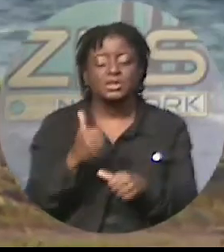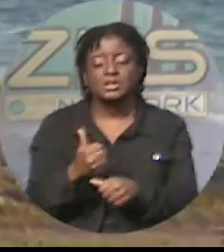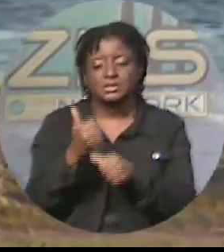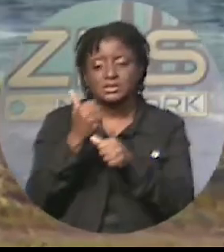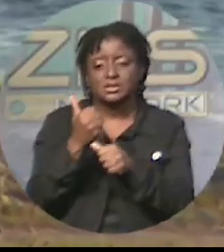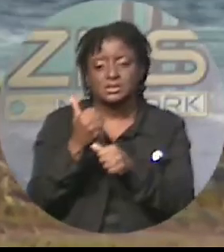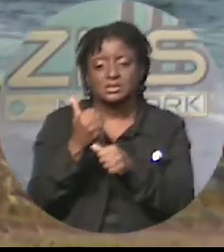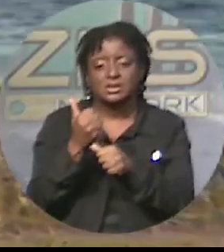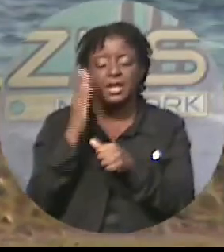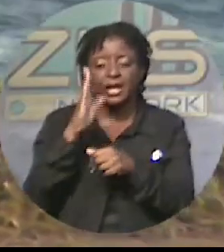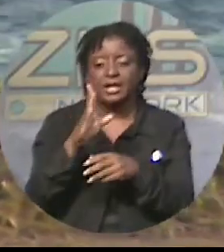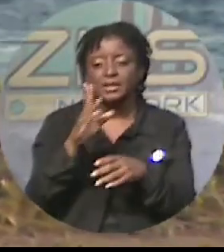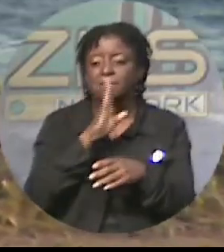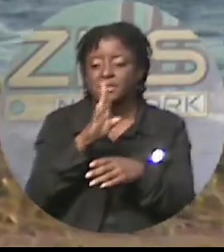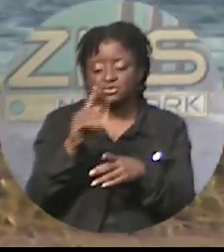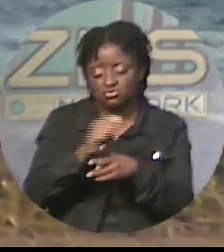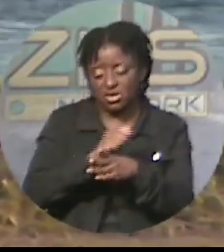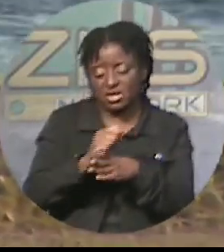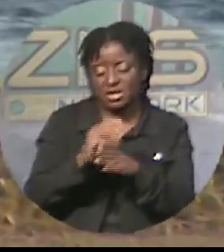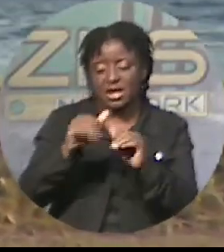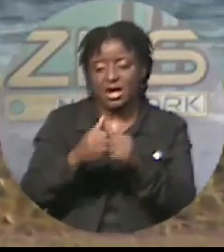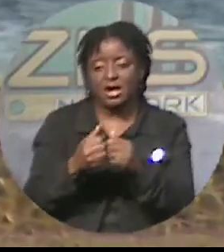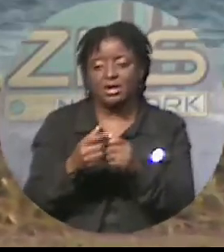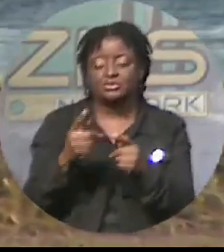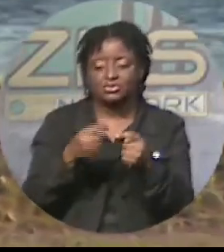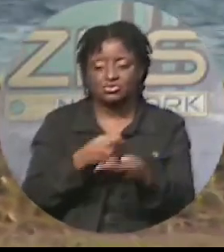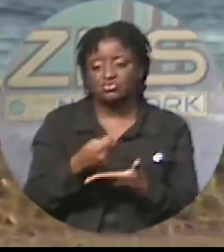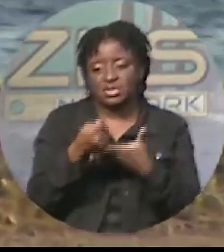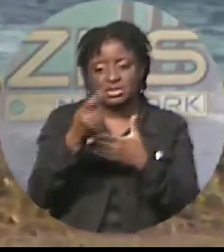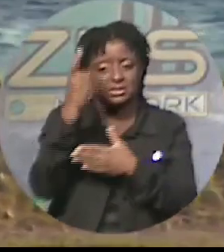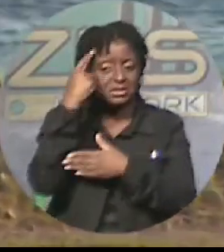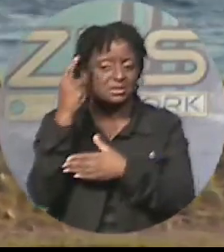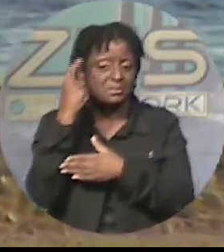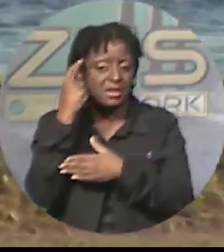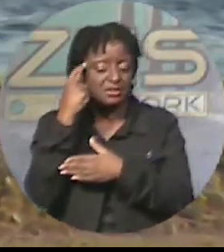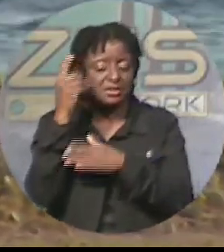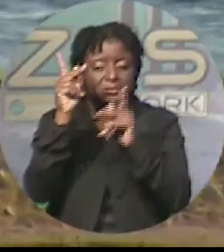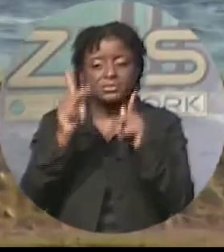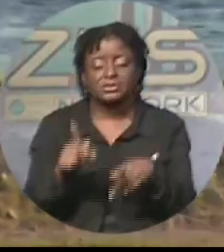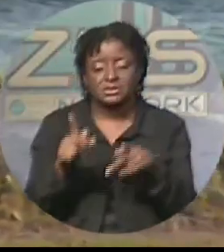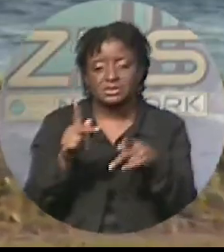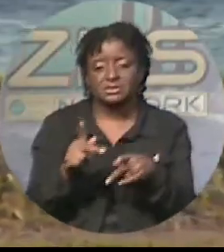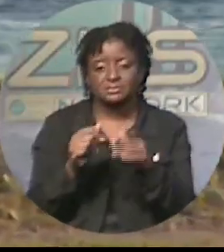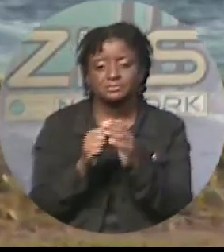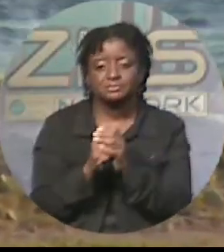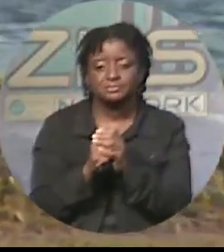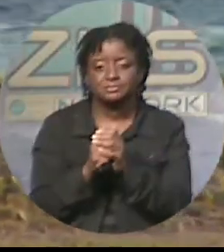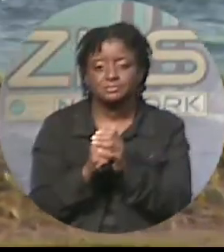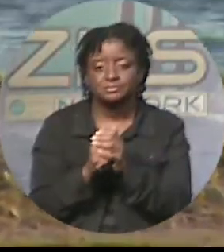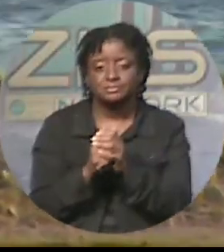treat a suspected patient at various ports or on the open seas. Clint Watson, ZNS Network News.